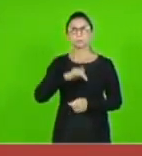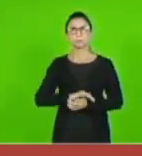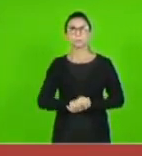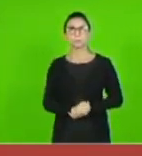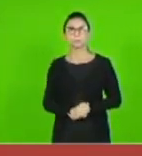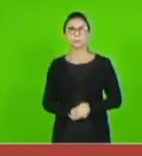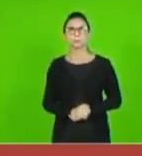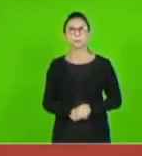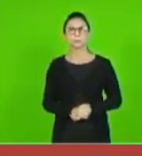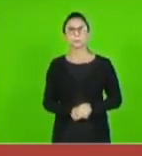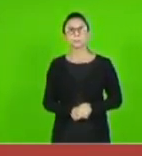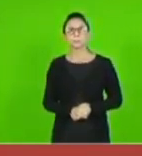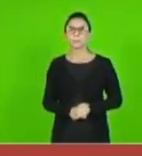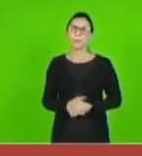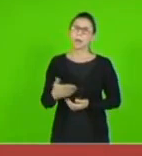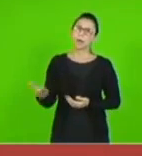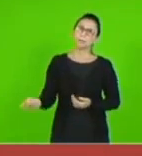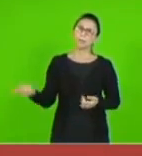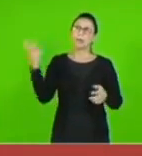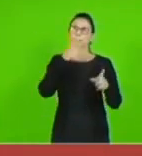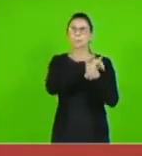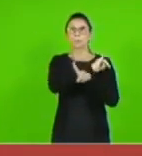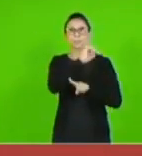we must understand that